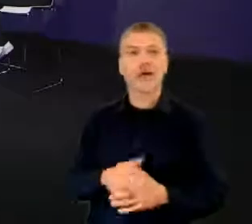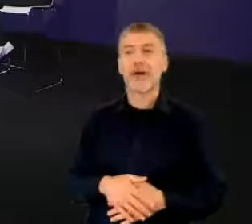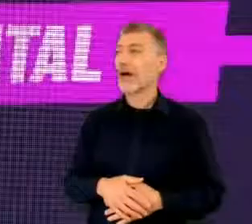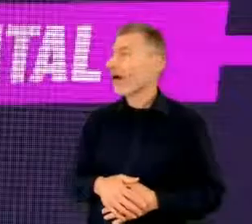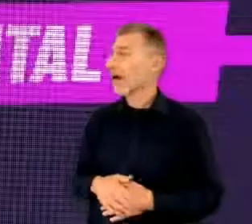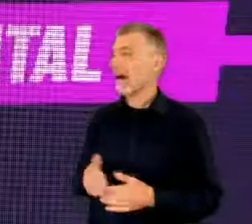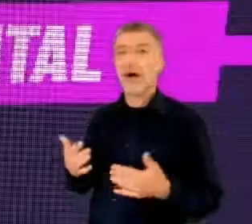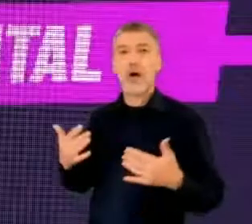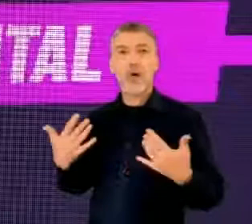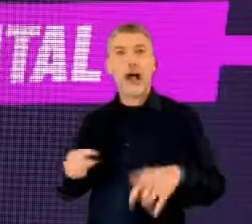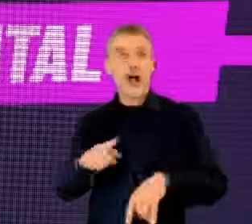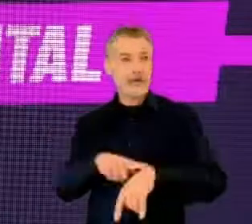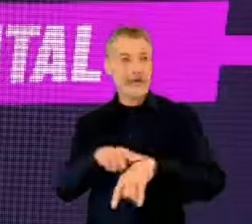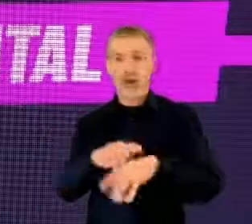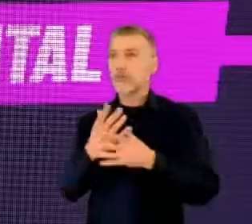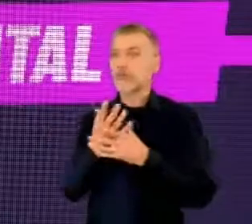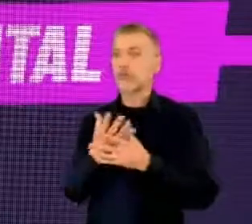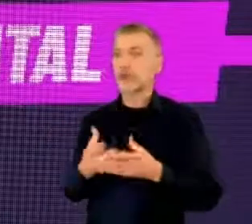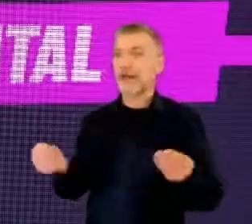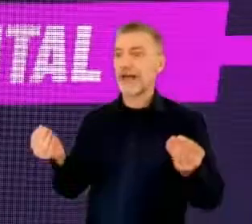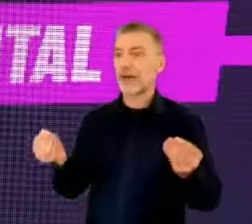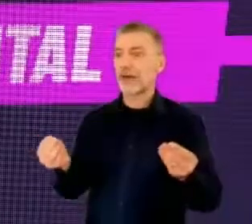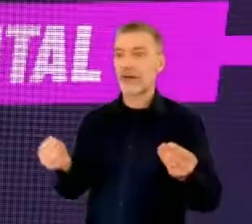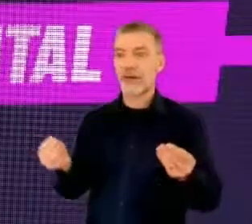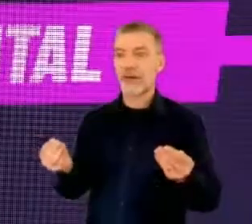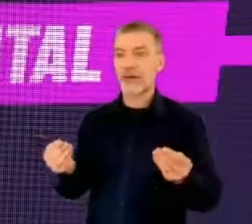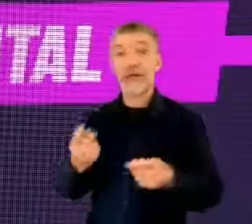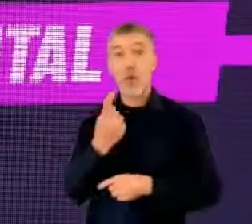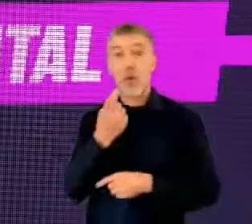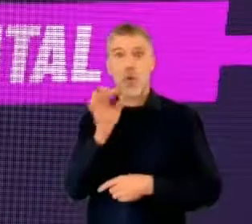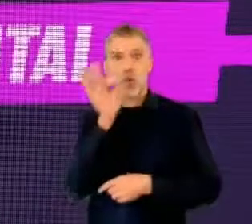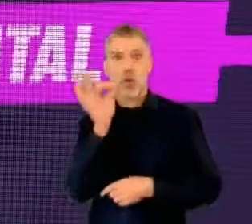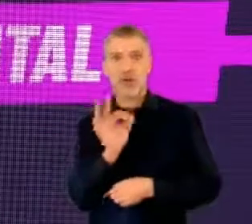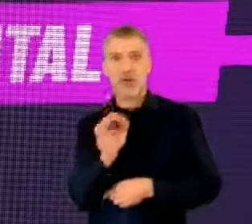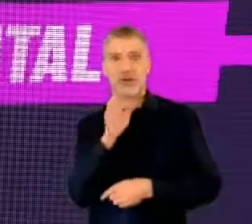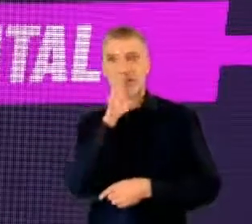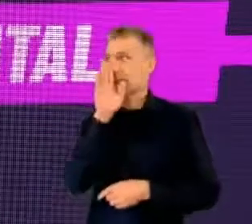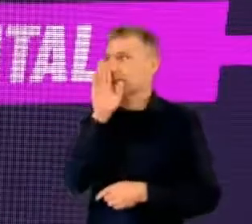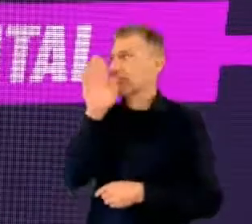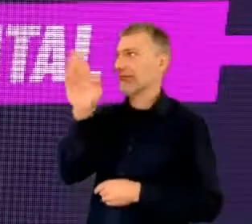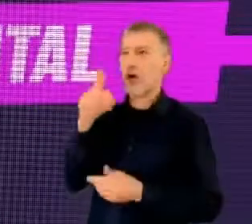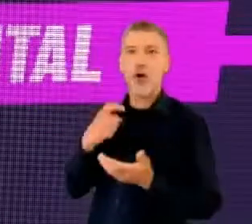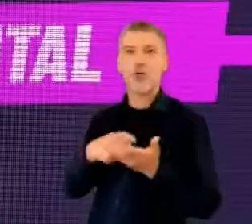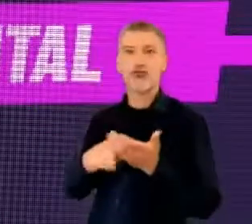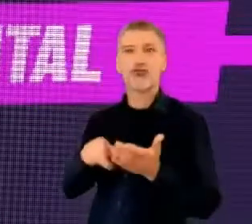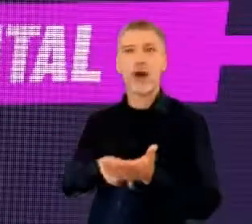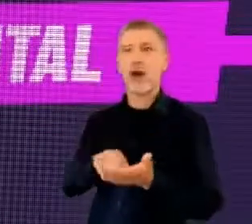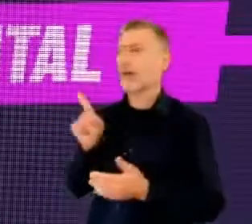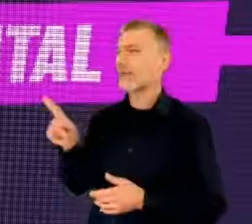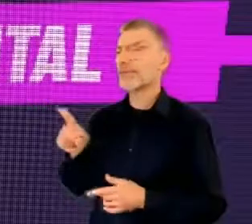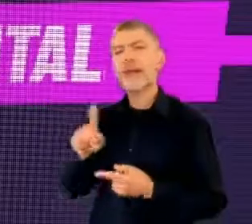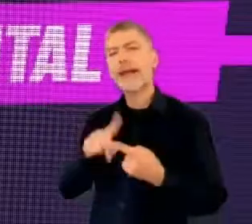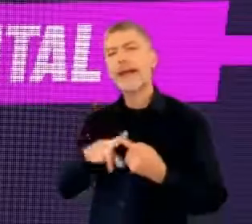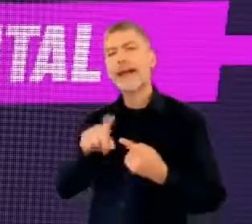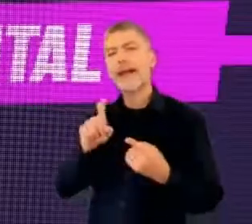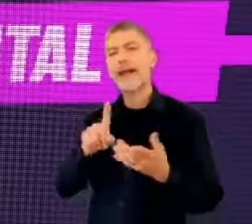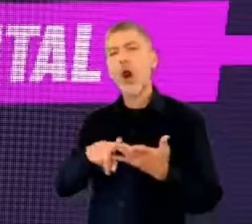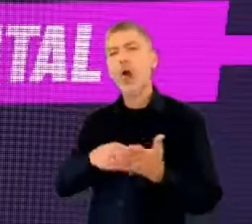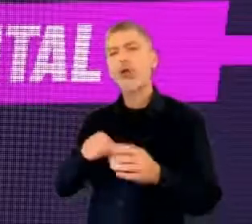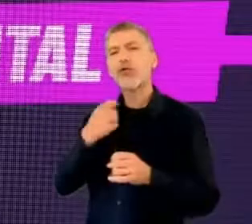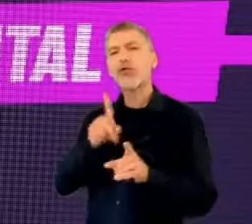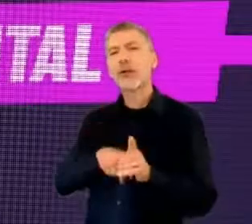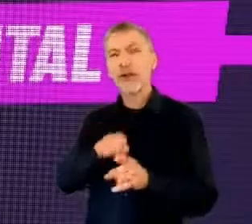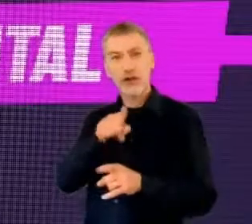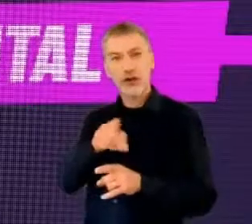time, but I've just got time for one more question. It goes to Ryan. Ryan, in ecology, do you directly work with